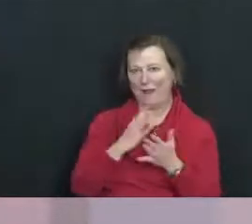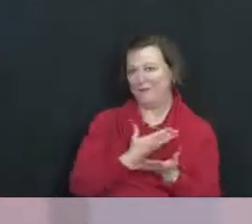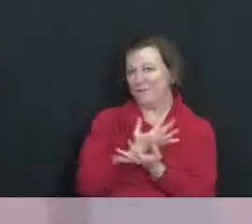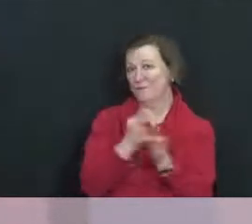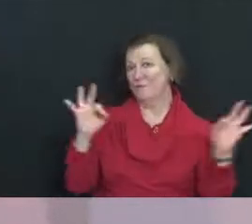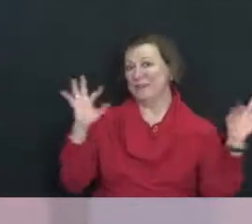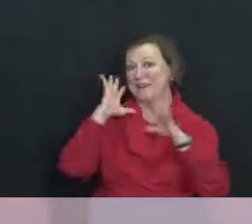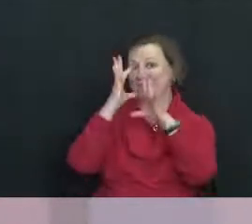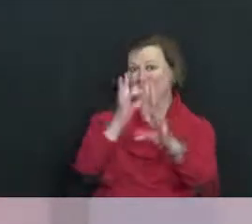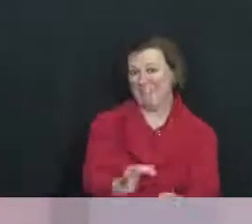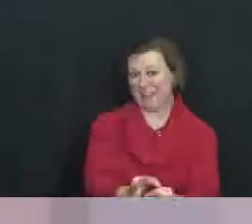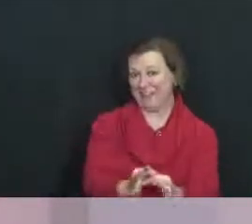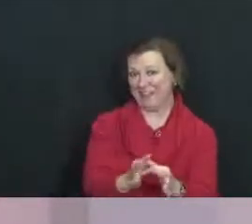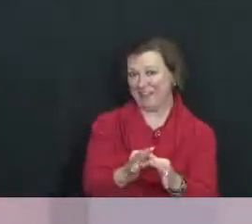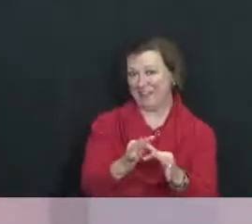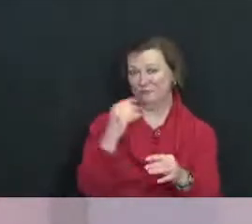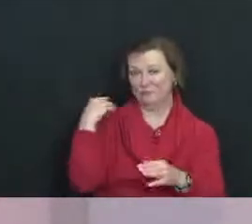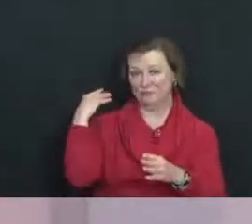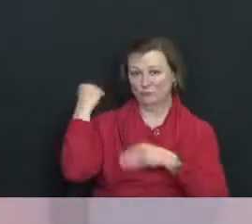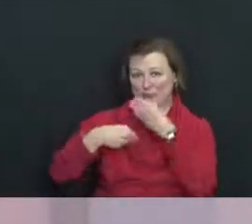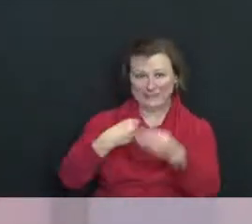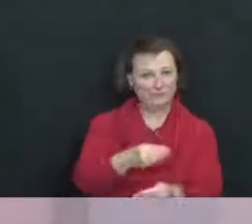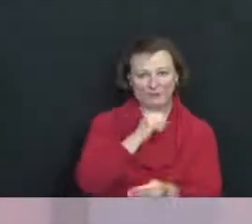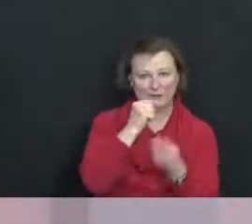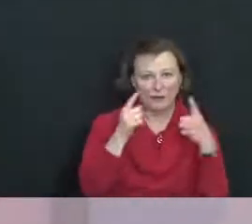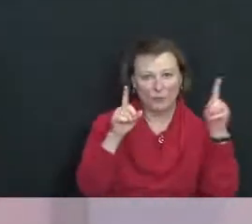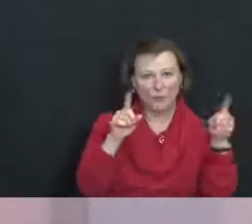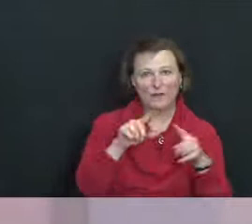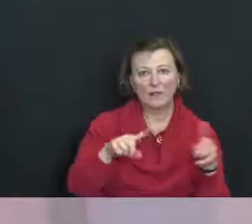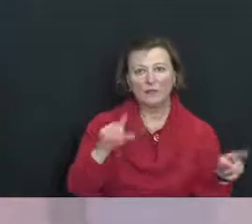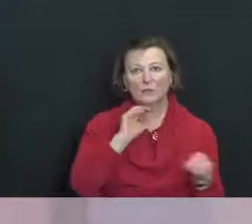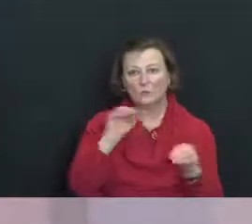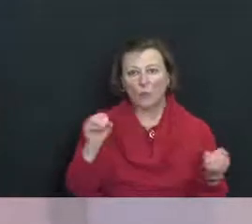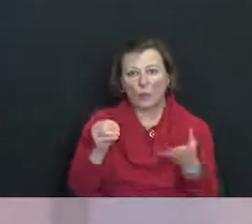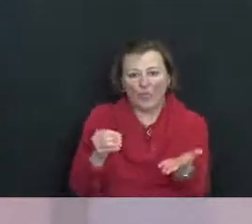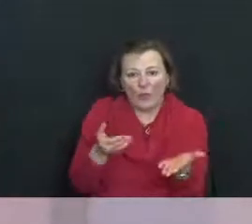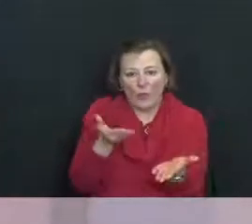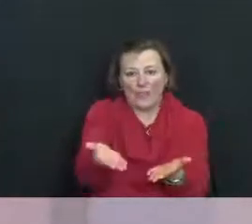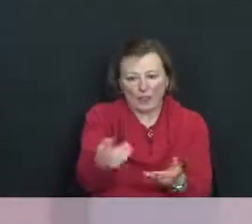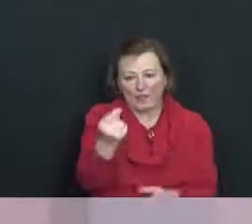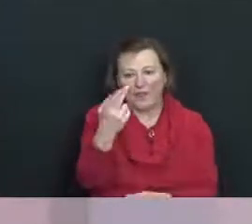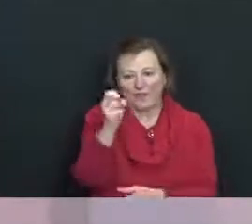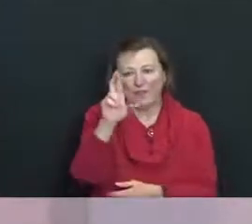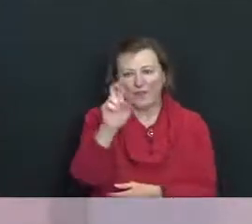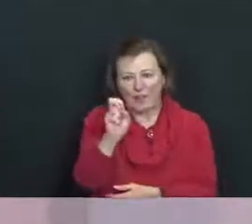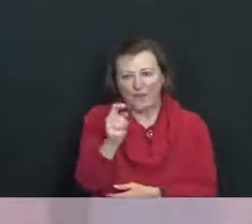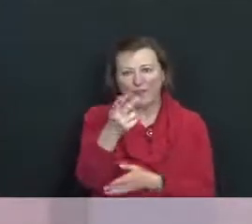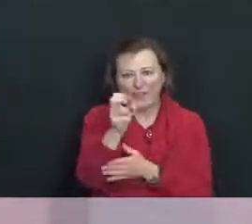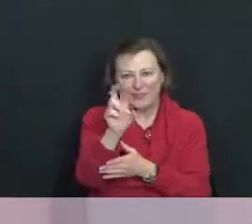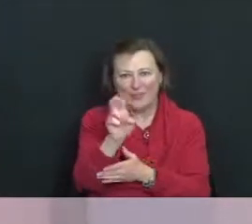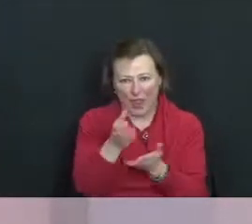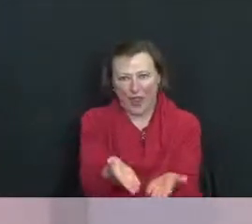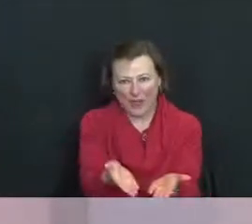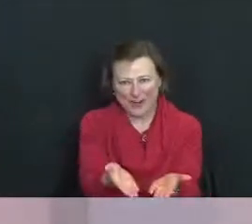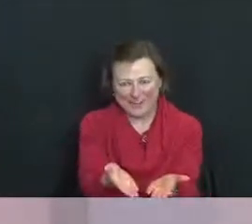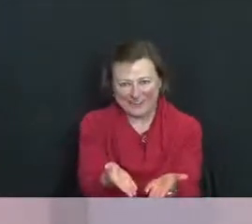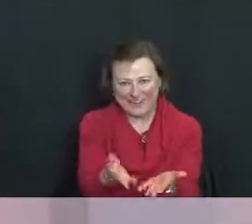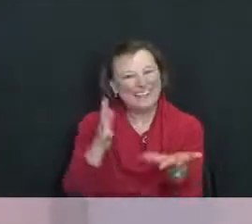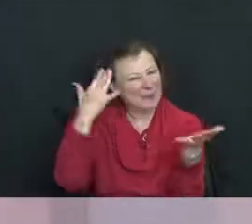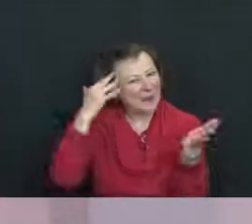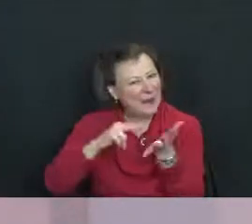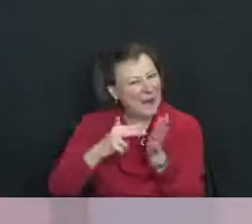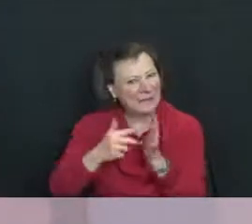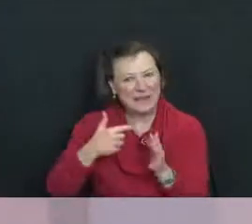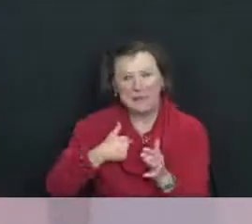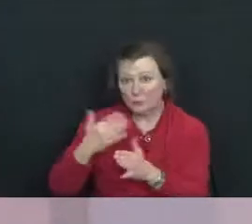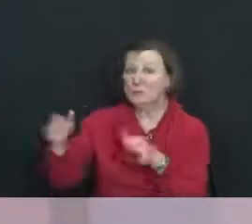tradition works. For one thing, there is no there, if you know what I mean. That is, we share